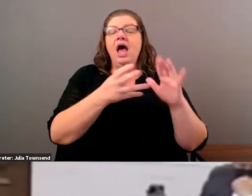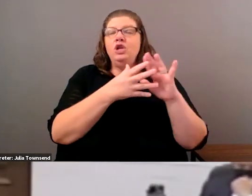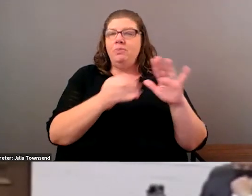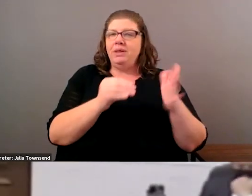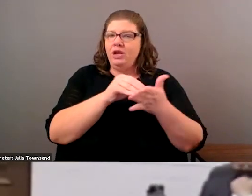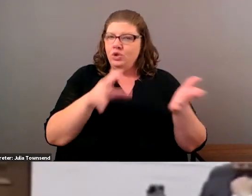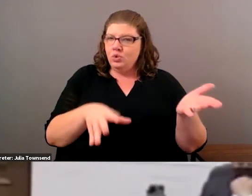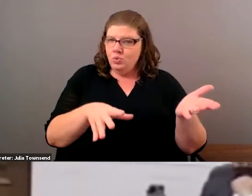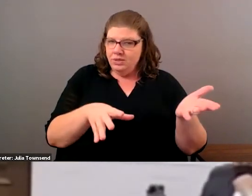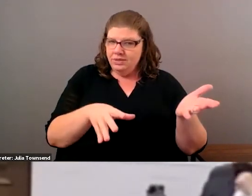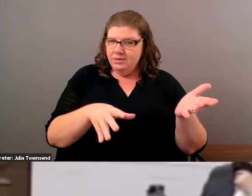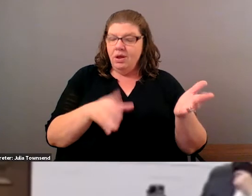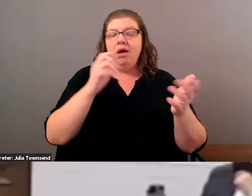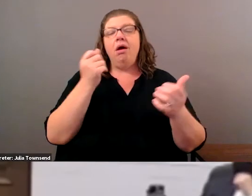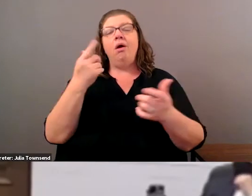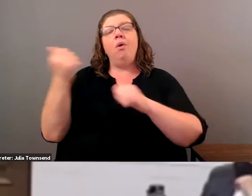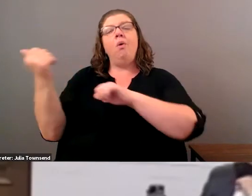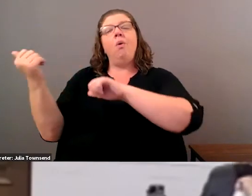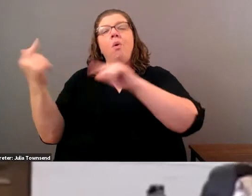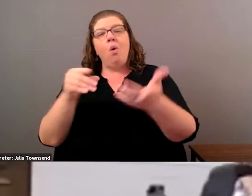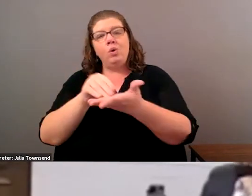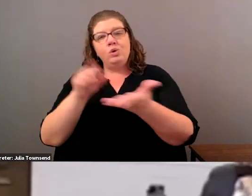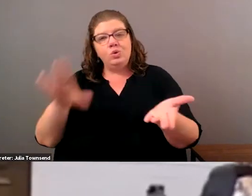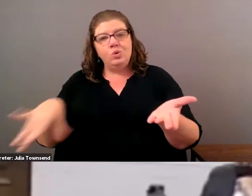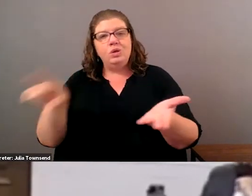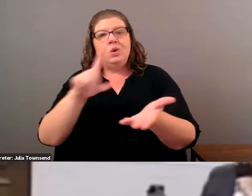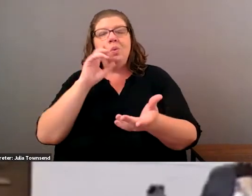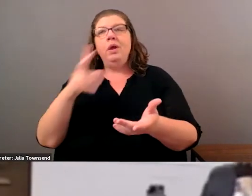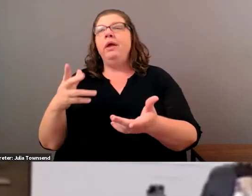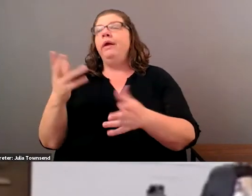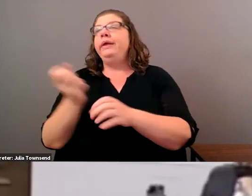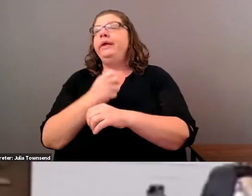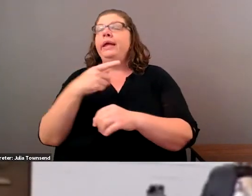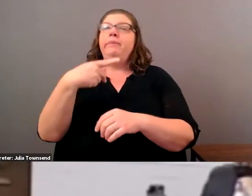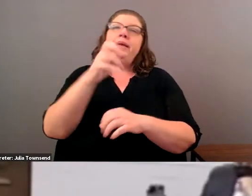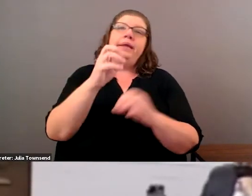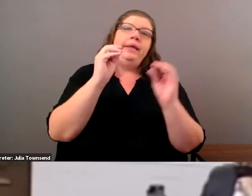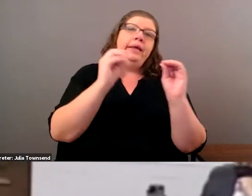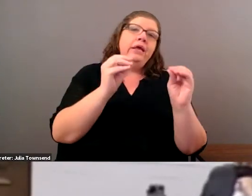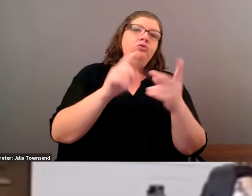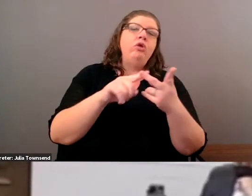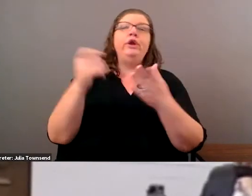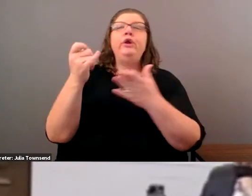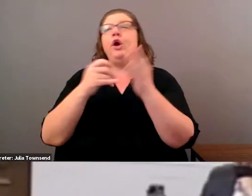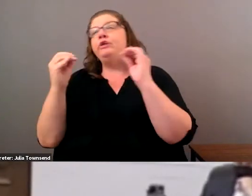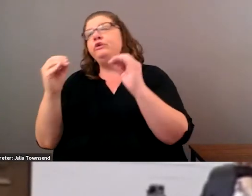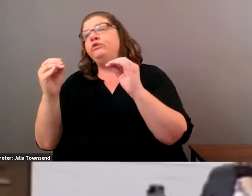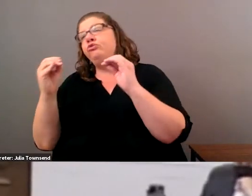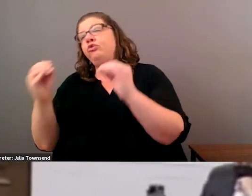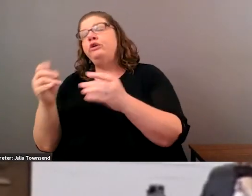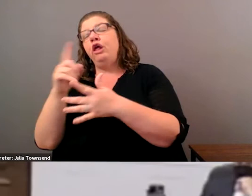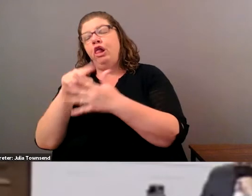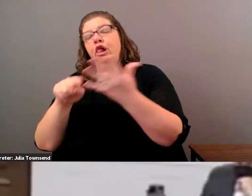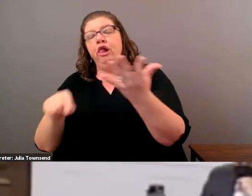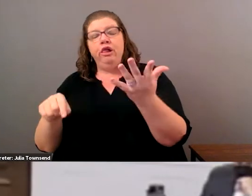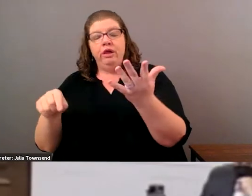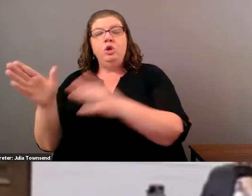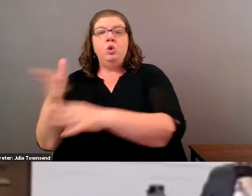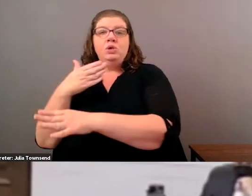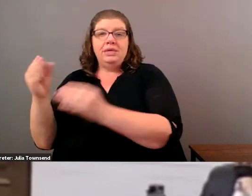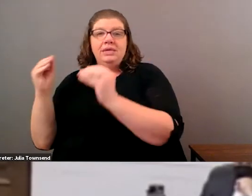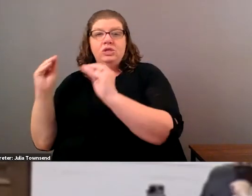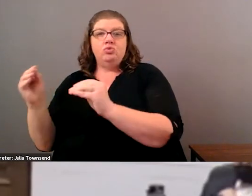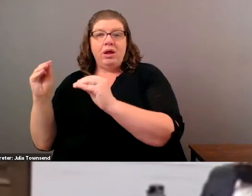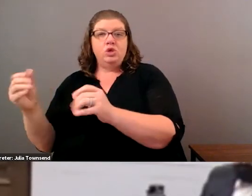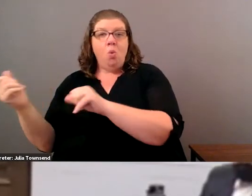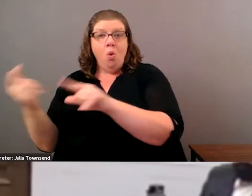while all of the students are going to be out receiving PE instruction, arts instruction, and music instruction.